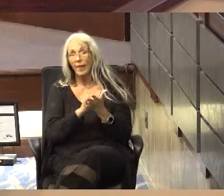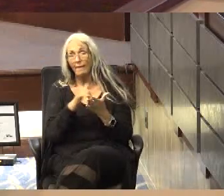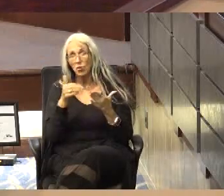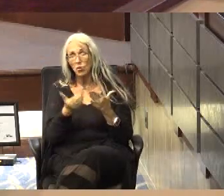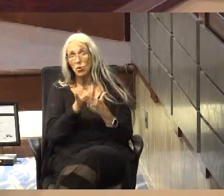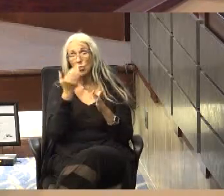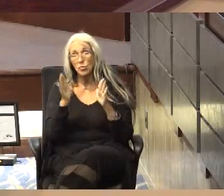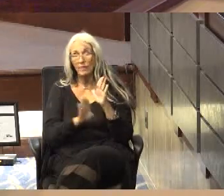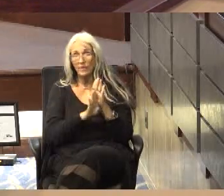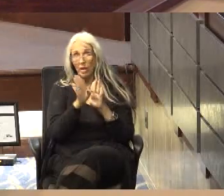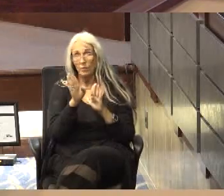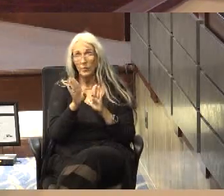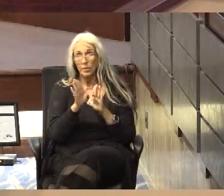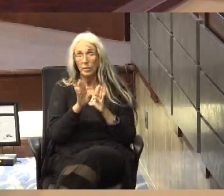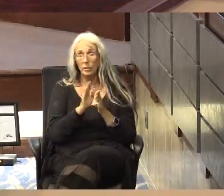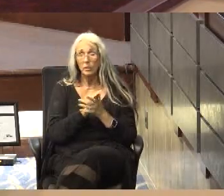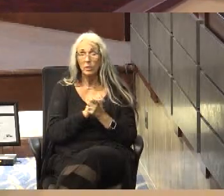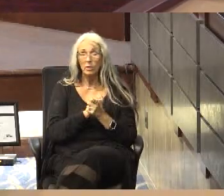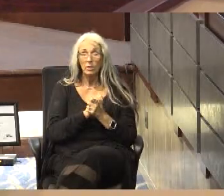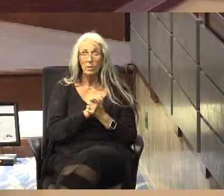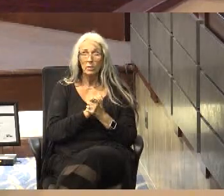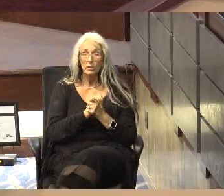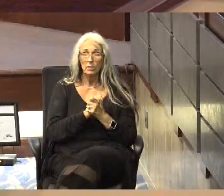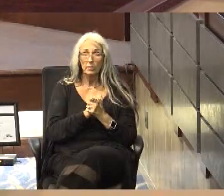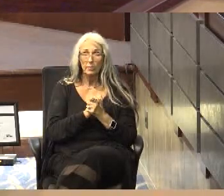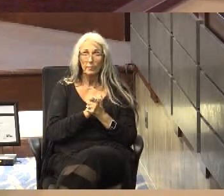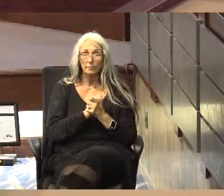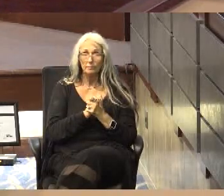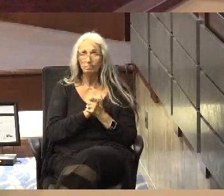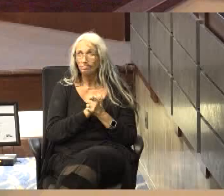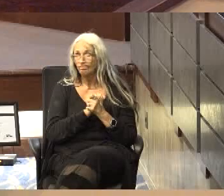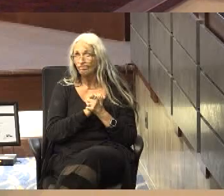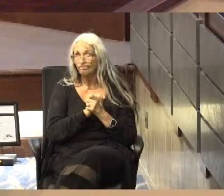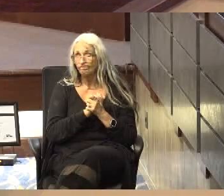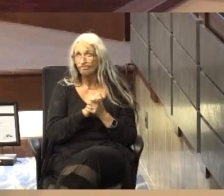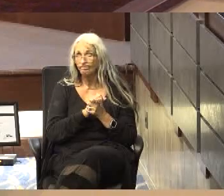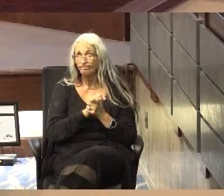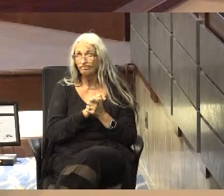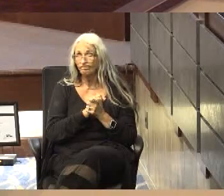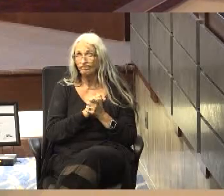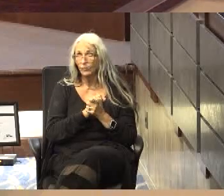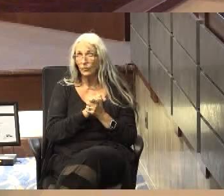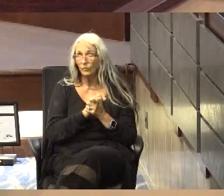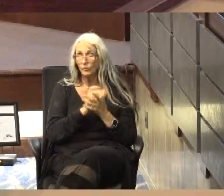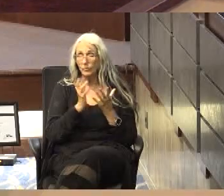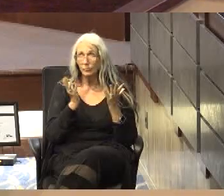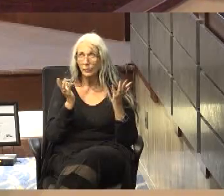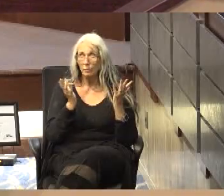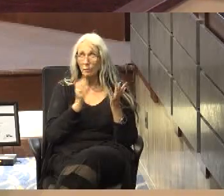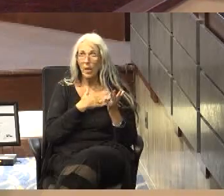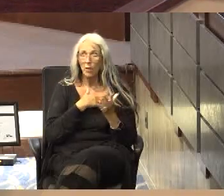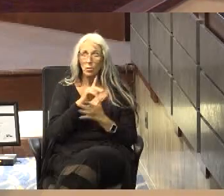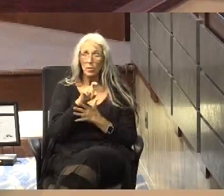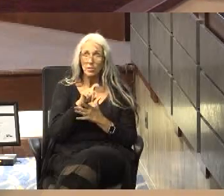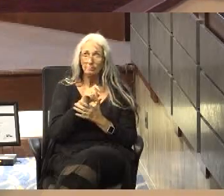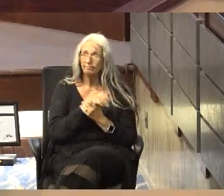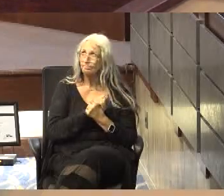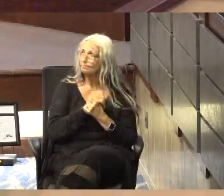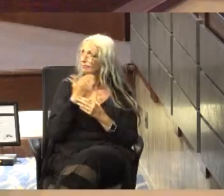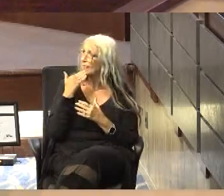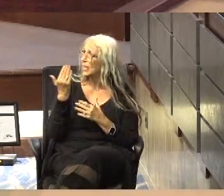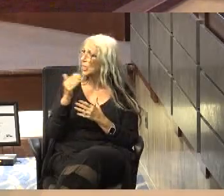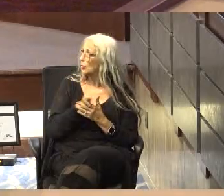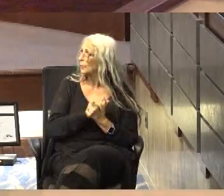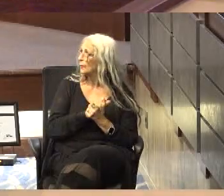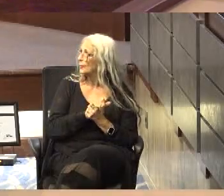where we're converting farm acreage to a new development use? That's my question. Thank you, sir. We'll